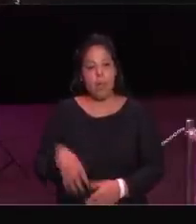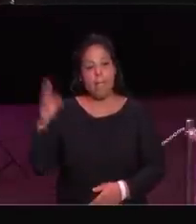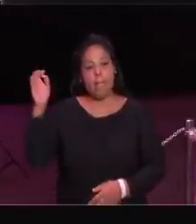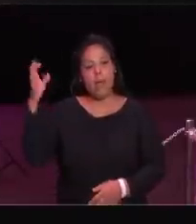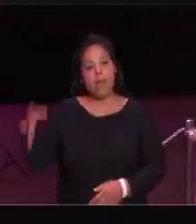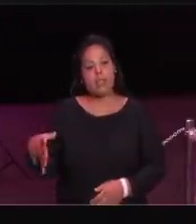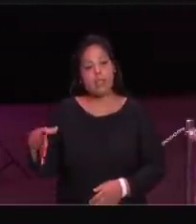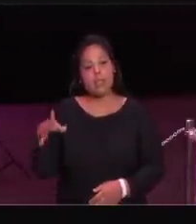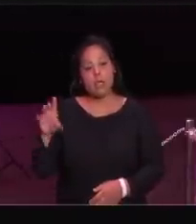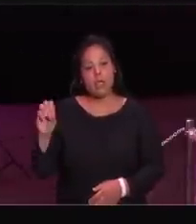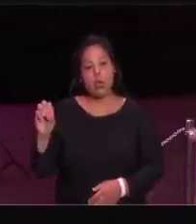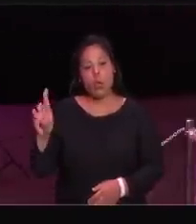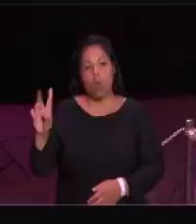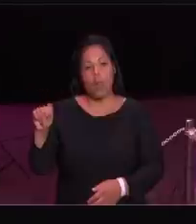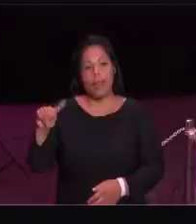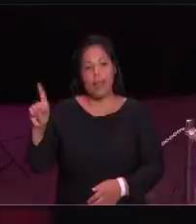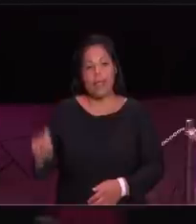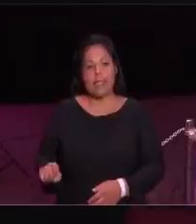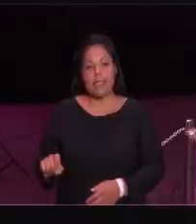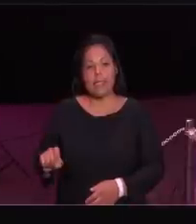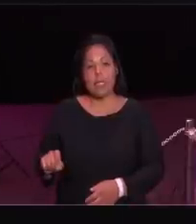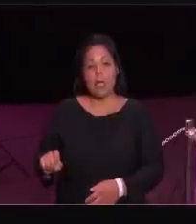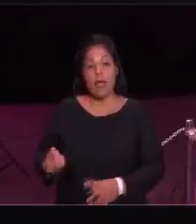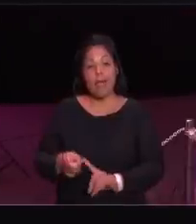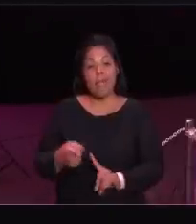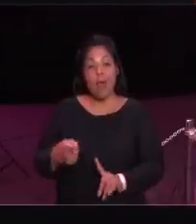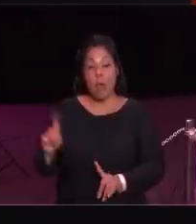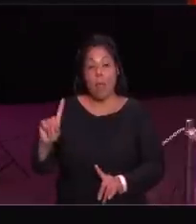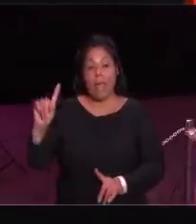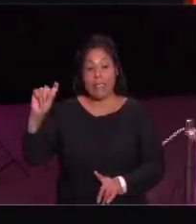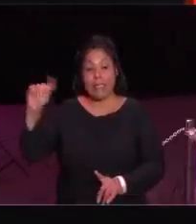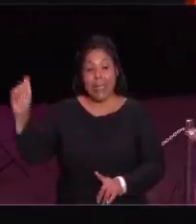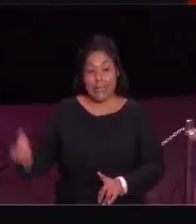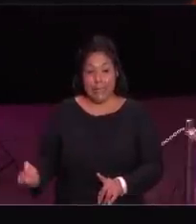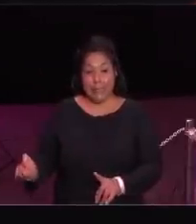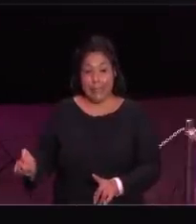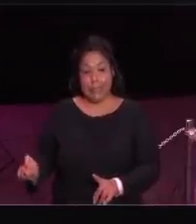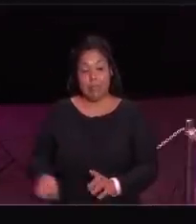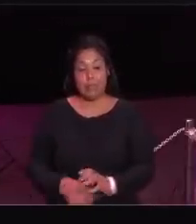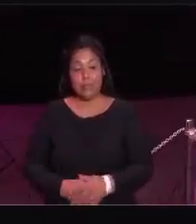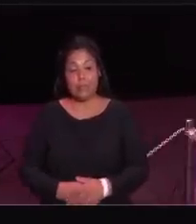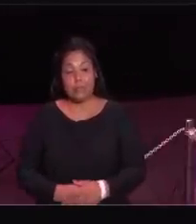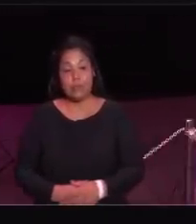Pastor Cortez, David Cortez, Houston, $500. God bless you.